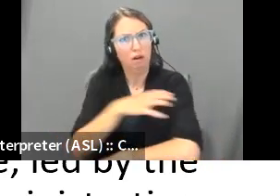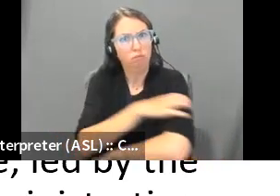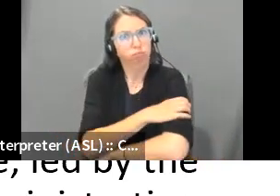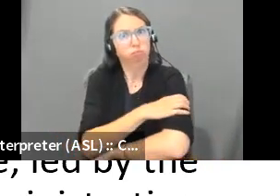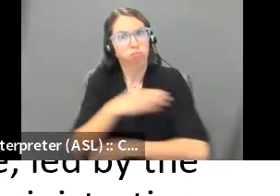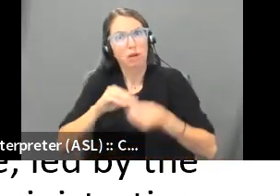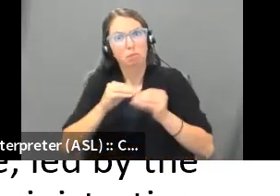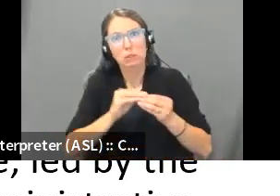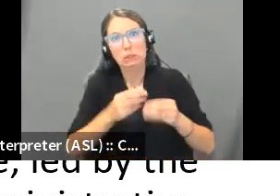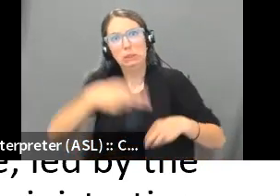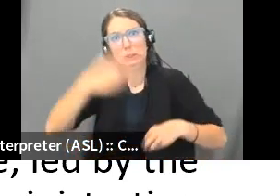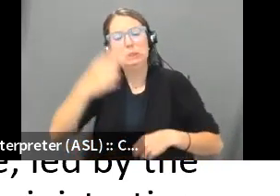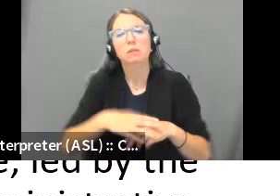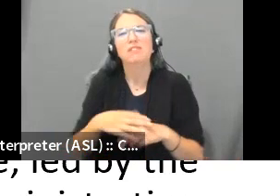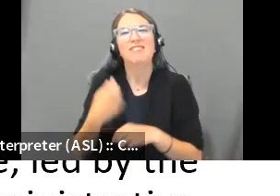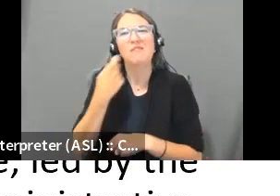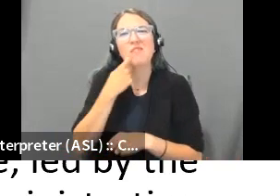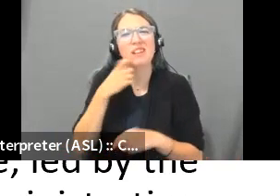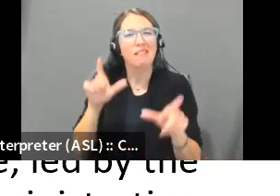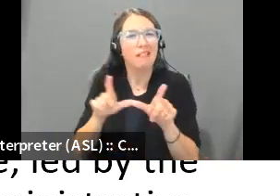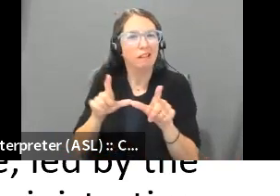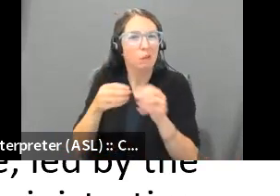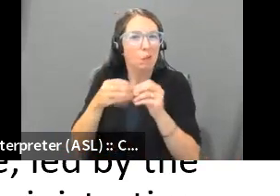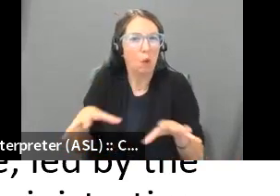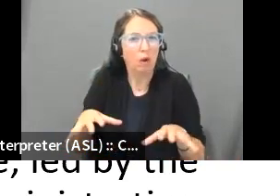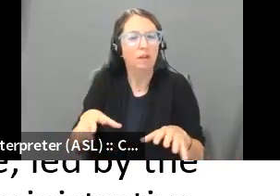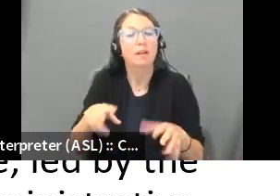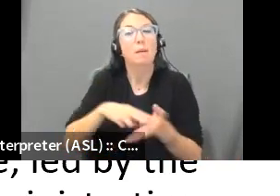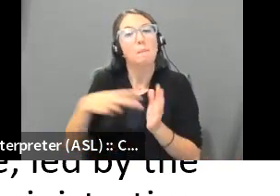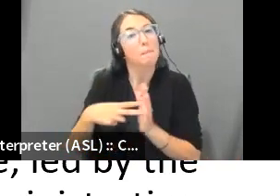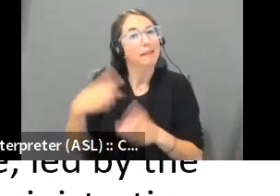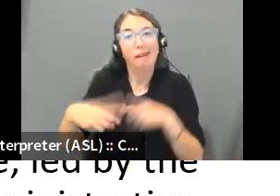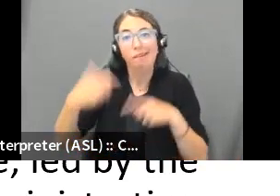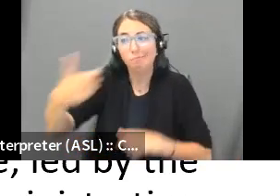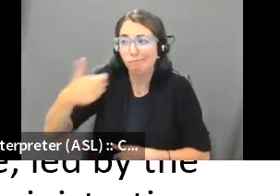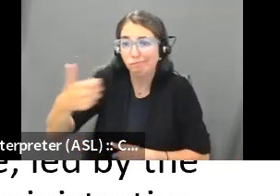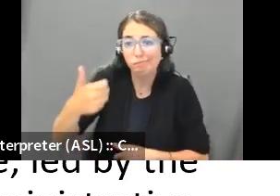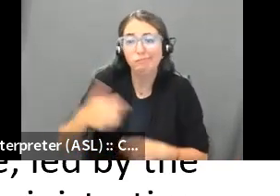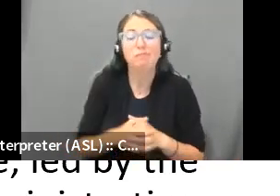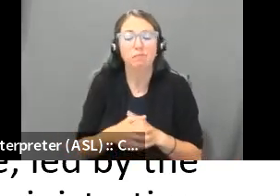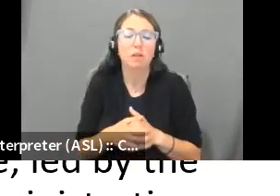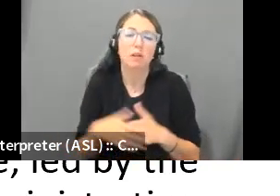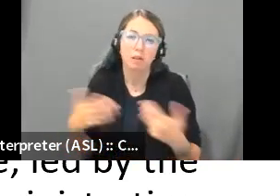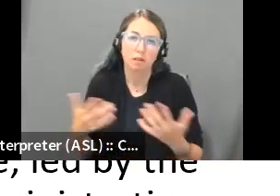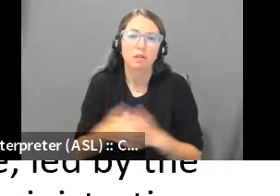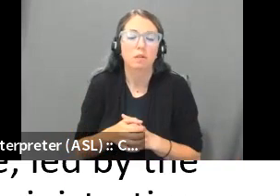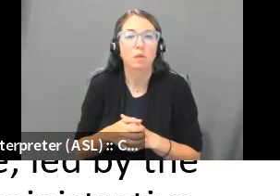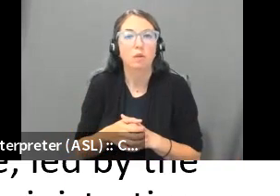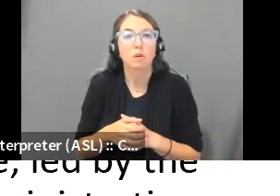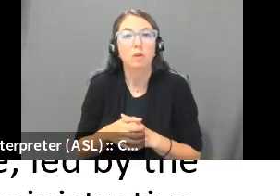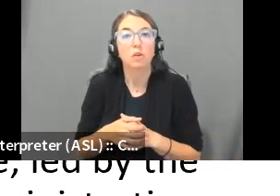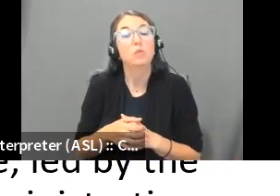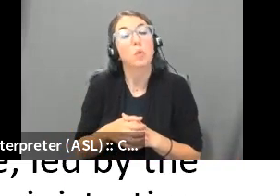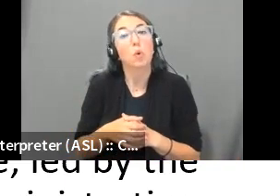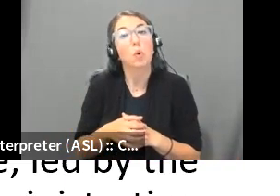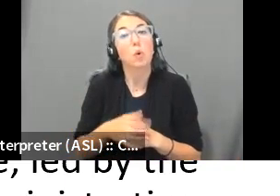of transportation. So the older adult presents to their PCP office, and the provider may